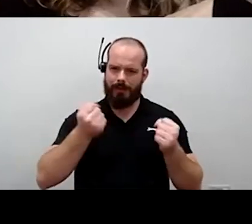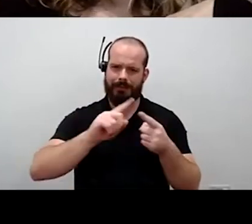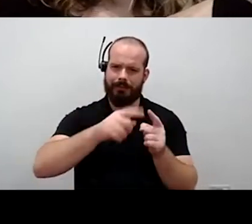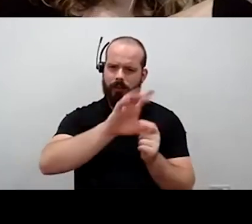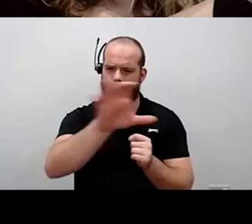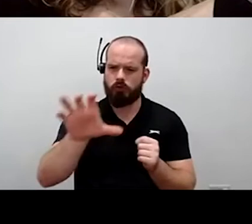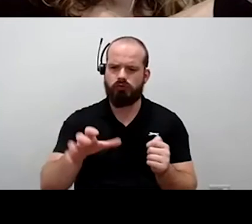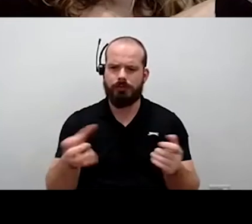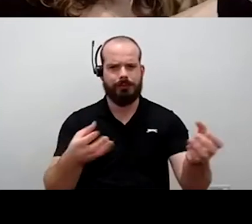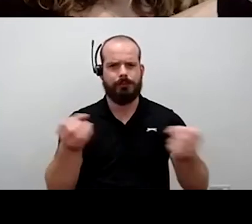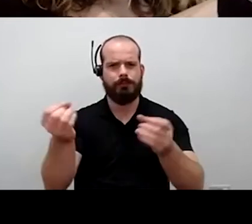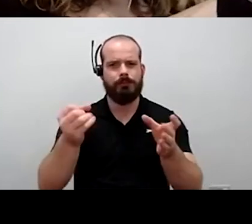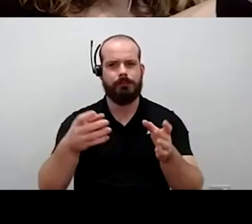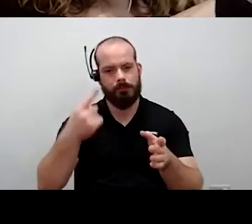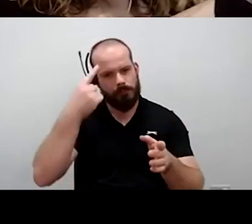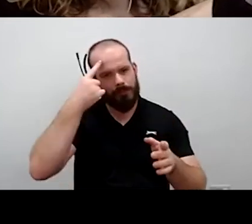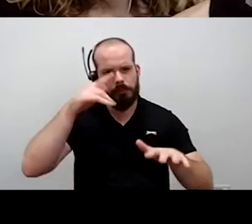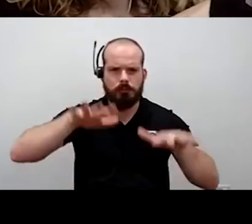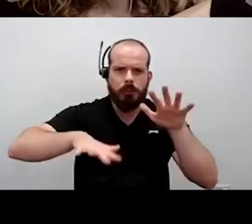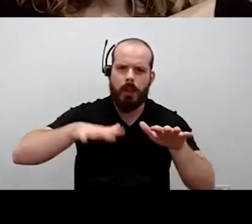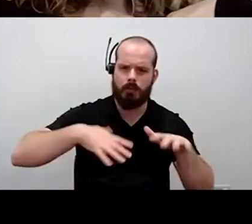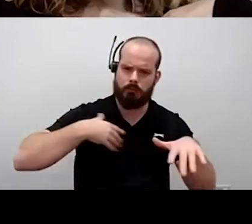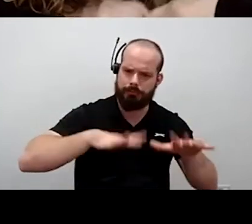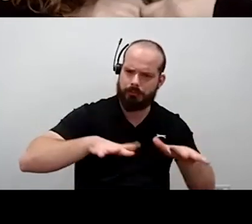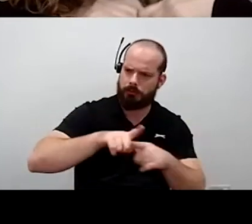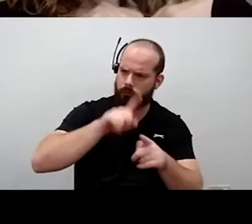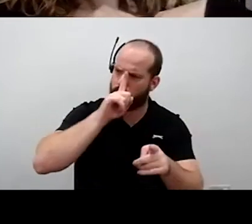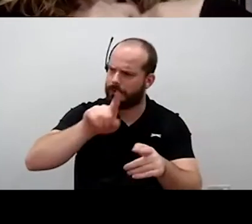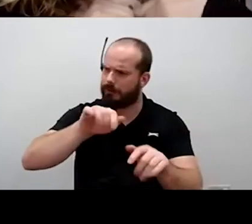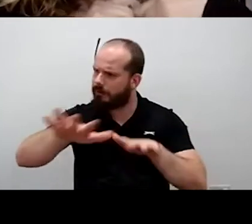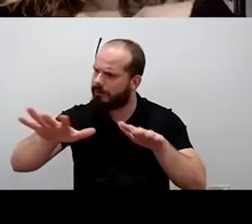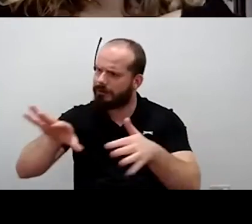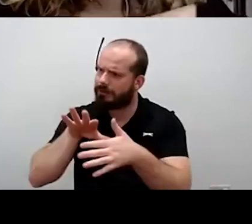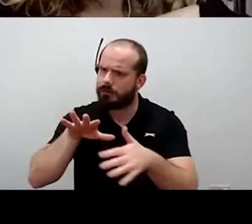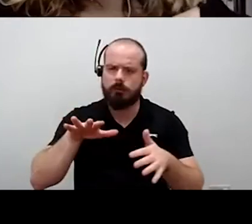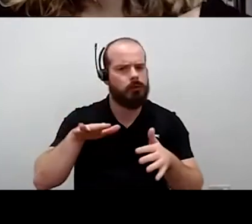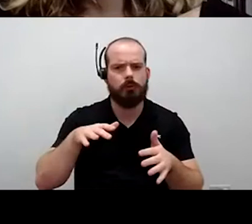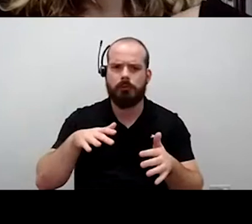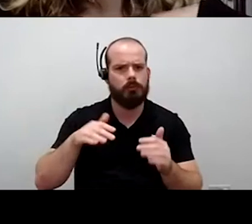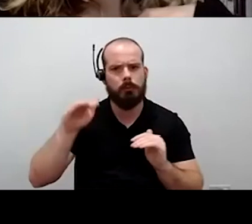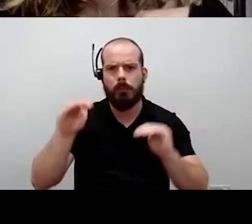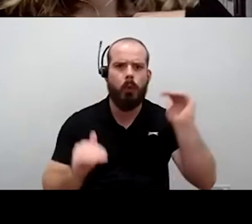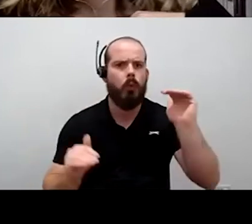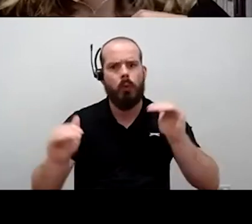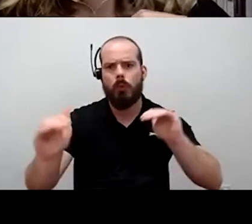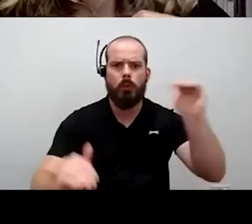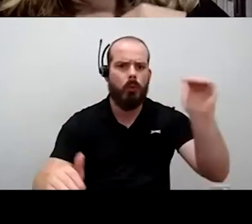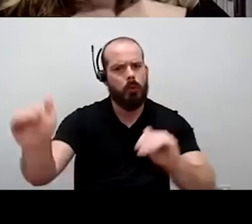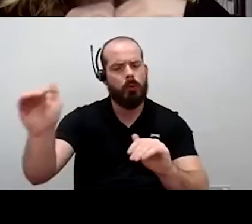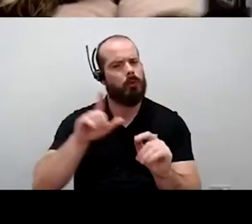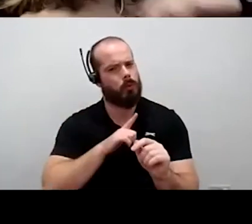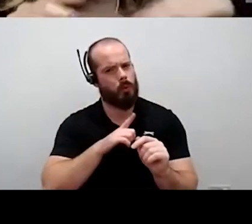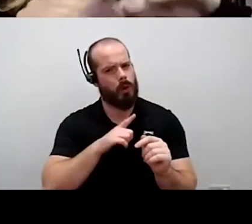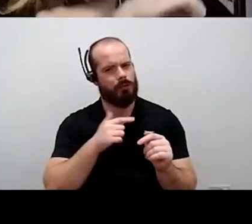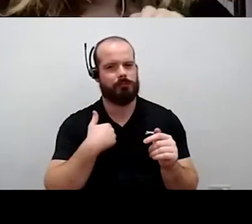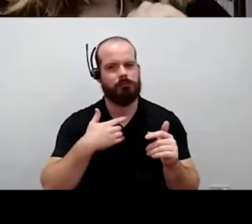it's very easy to sort of think that we're similar, and we're not. Size being only one, many different differences between these different countries. But